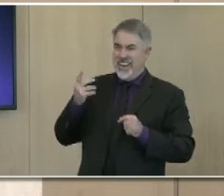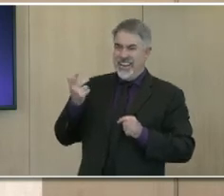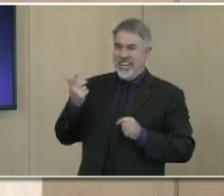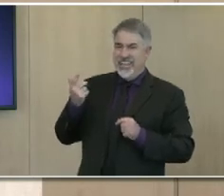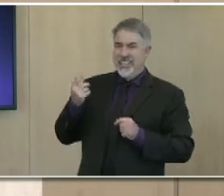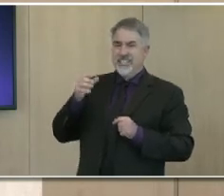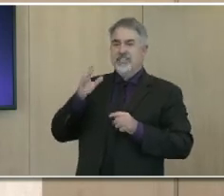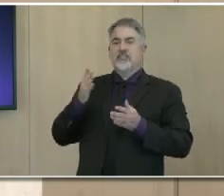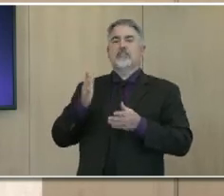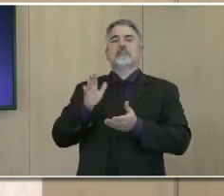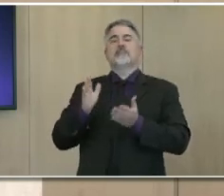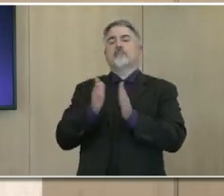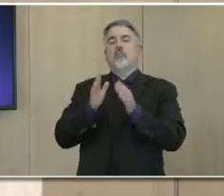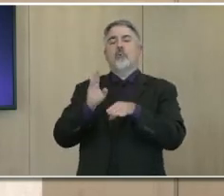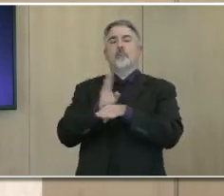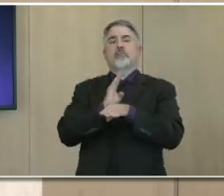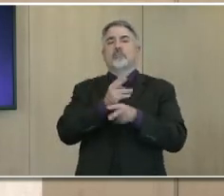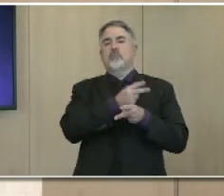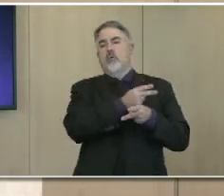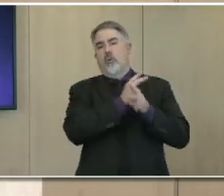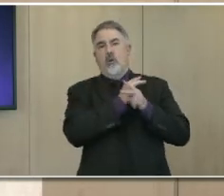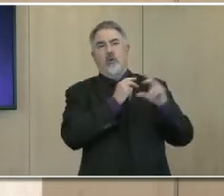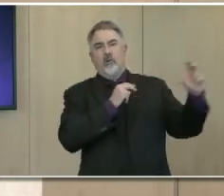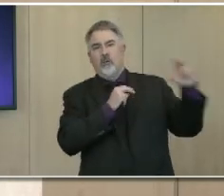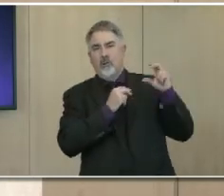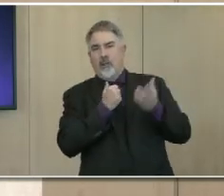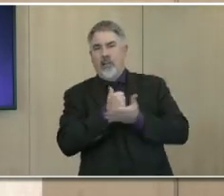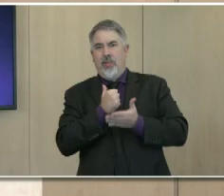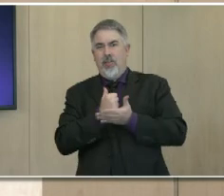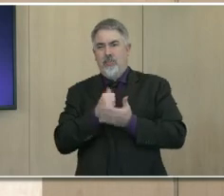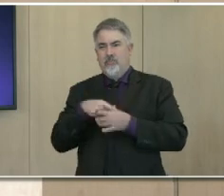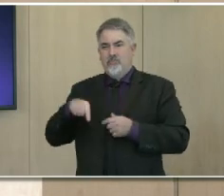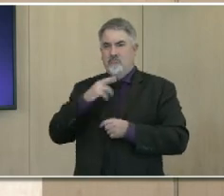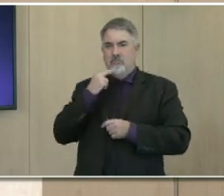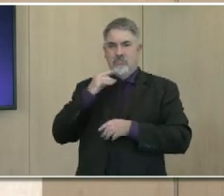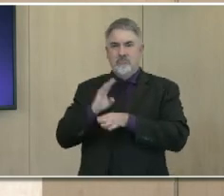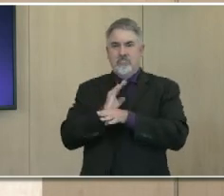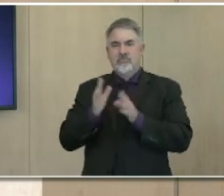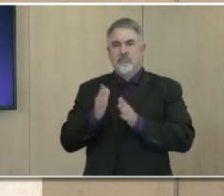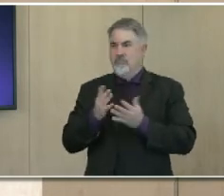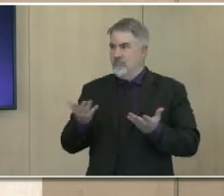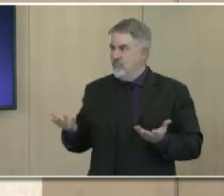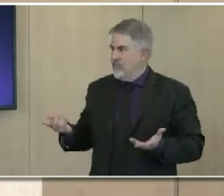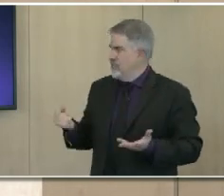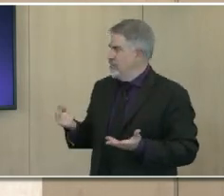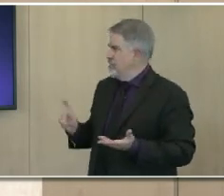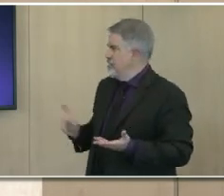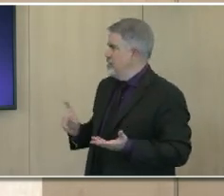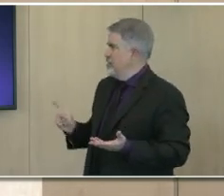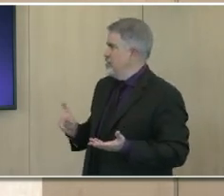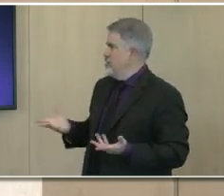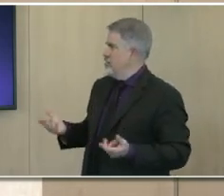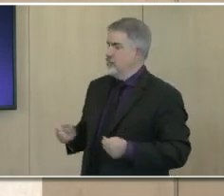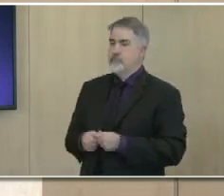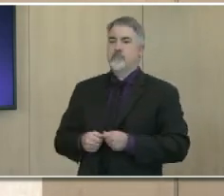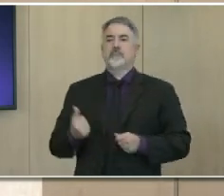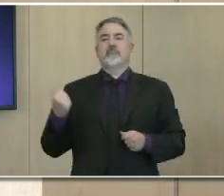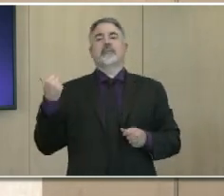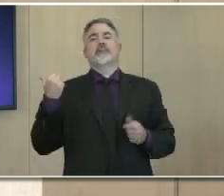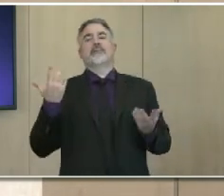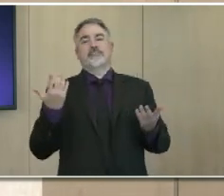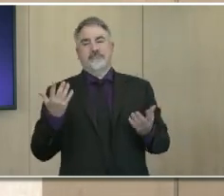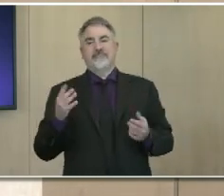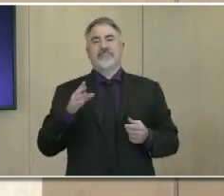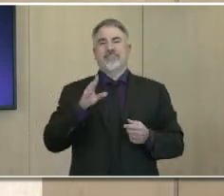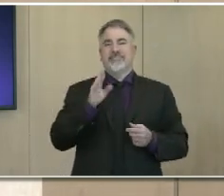idea what the problem is? And this is for applying for the Paycheck Protection Program. Yeah, the PPP, SBA. I know